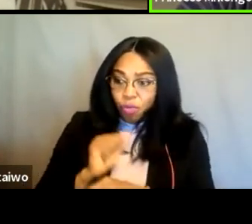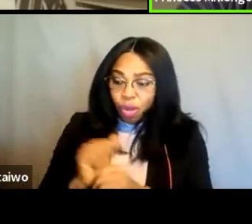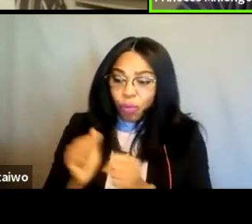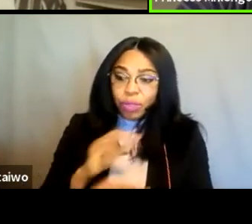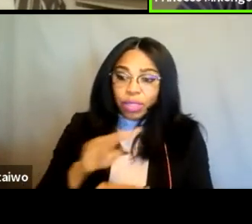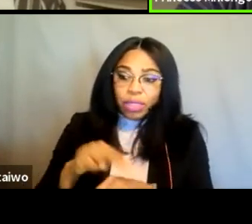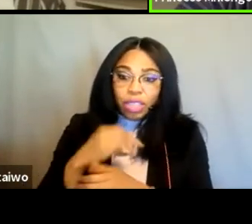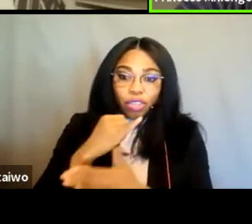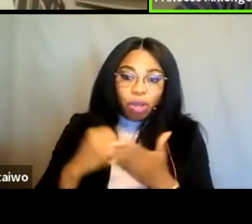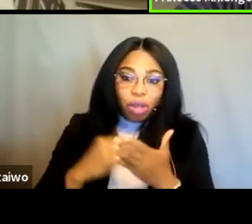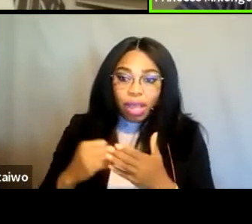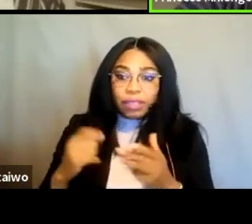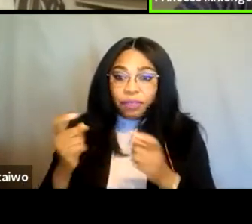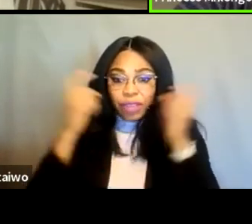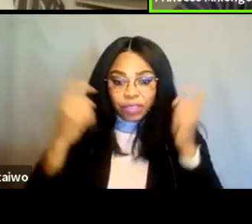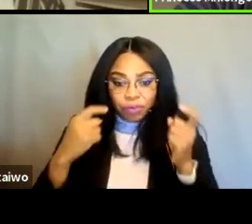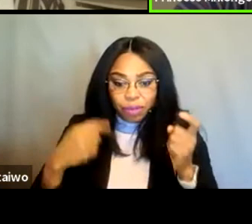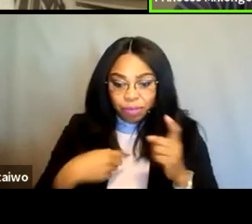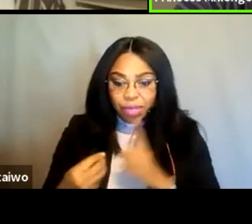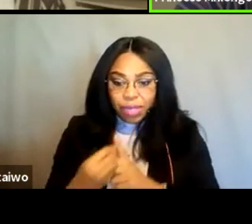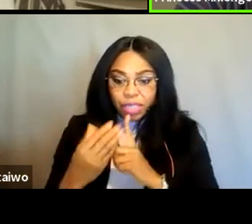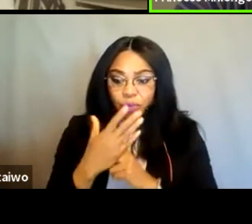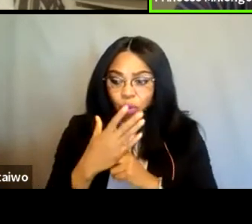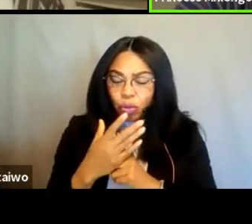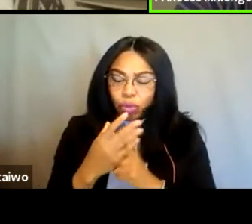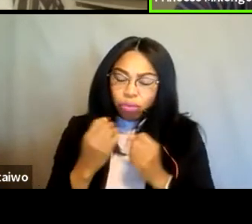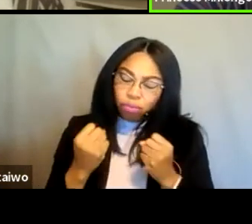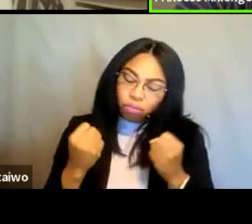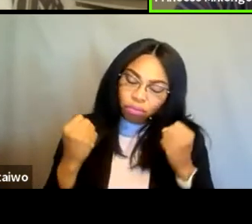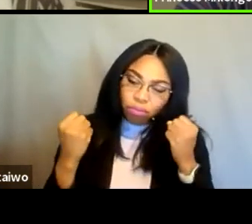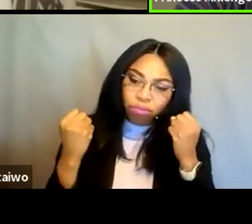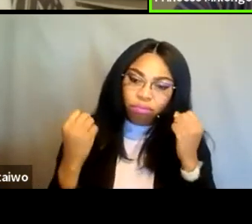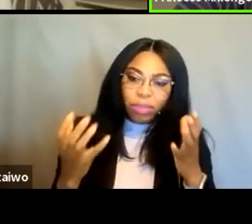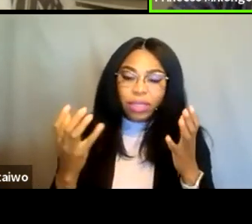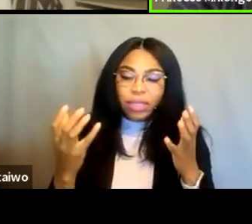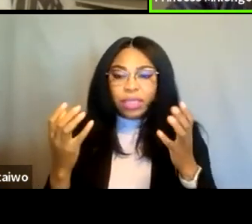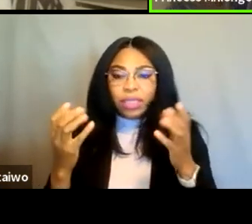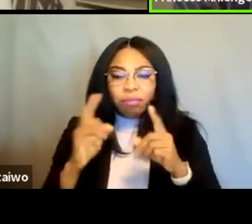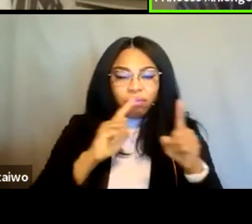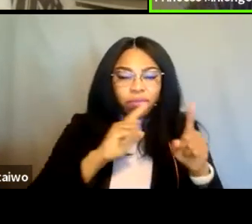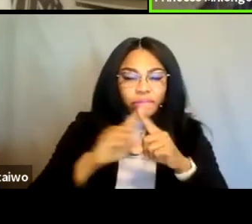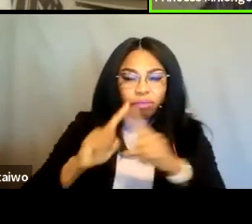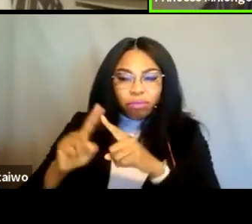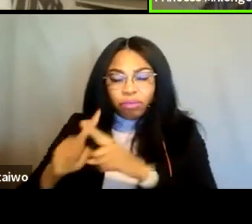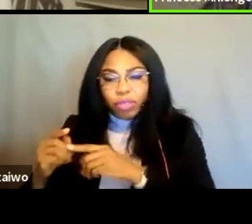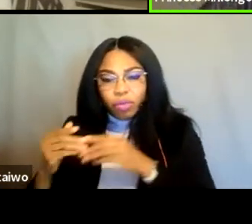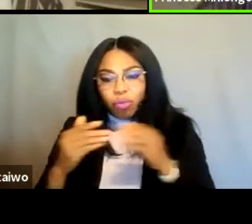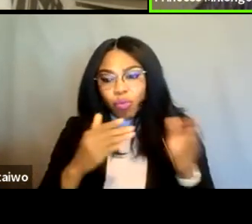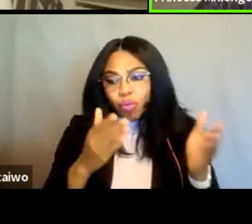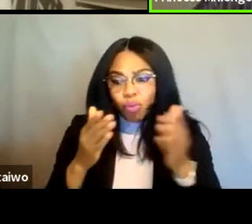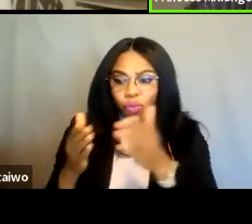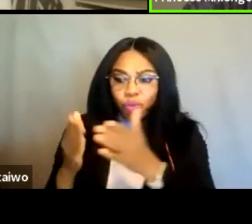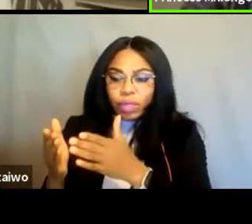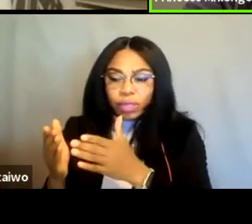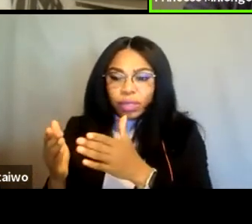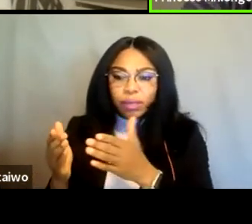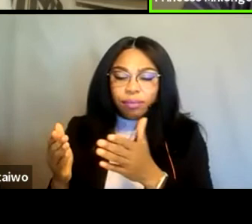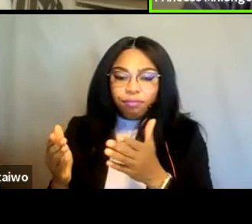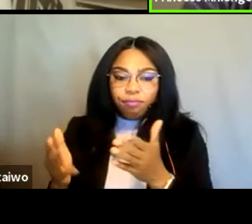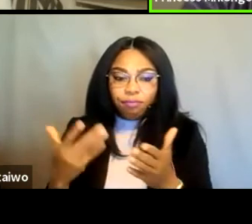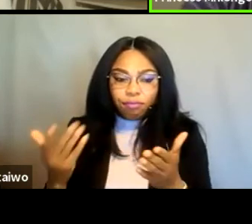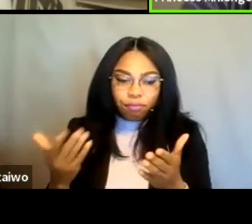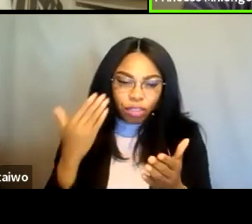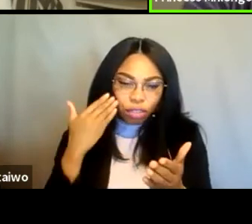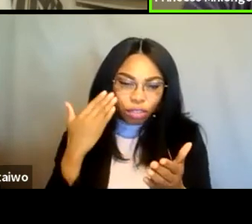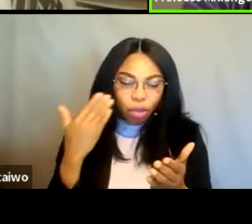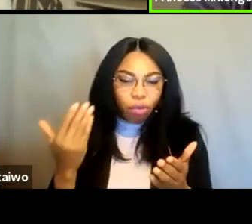Festival and being exposed to so many different ways of, you know,